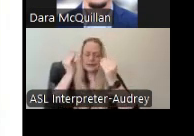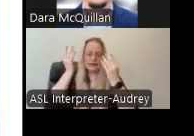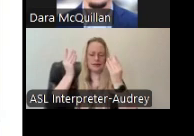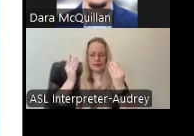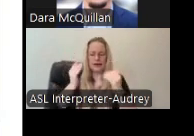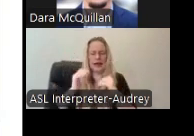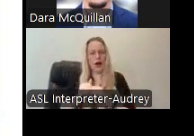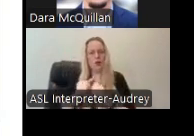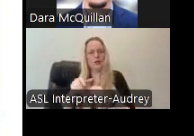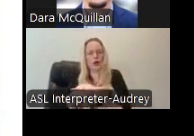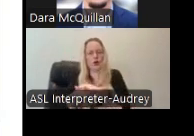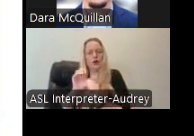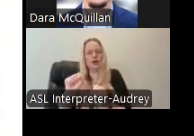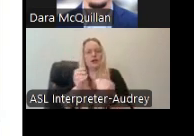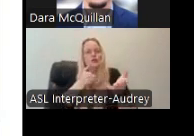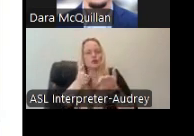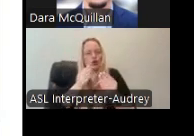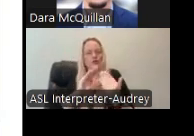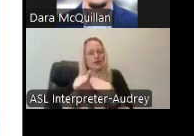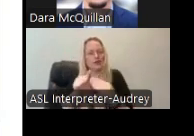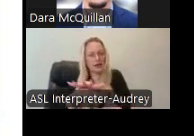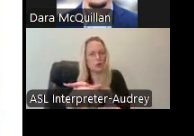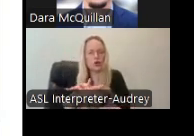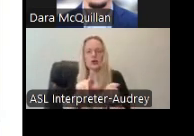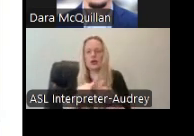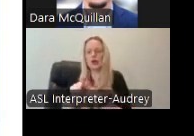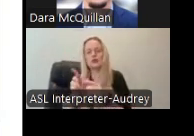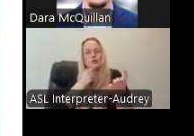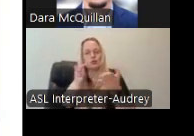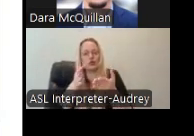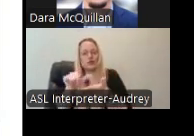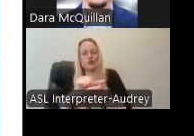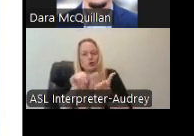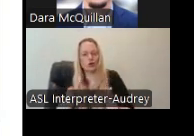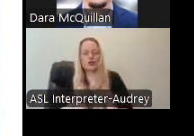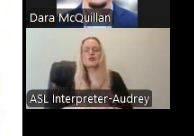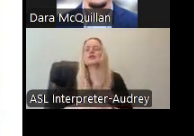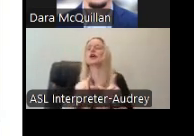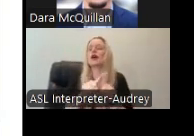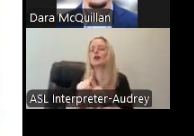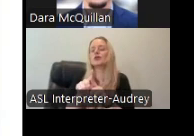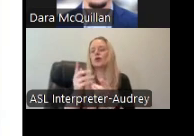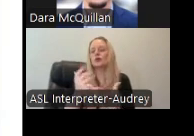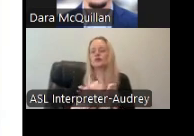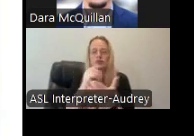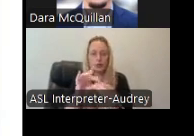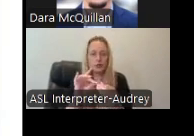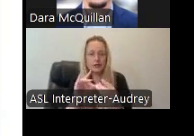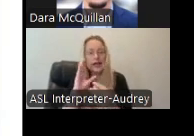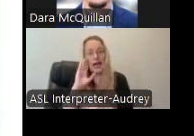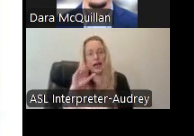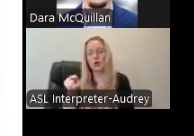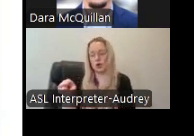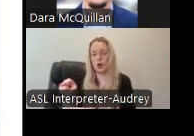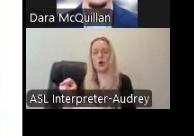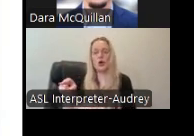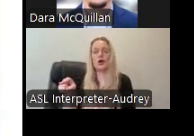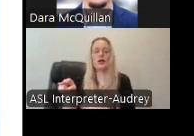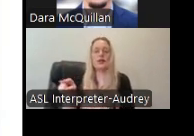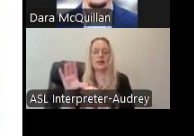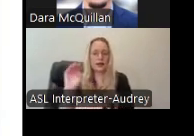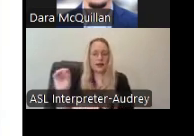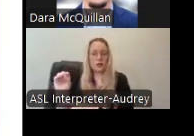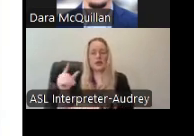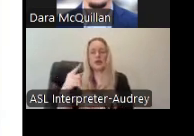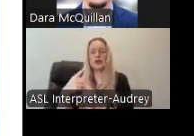serve the neighborhood and New Yorkers. And I also want to say that I know Silverstein Properties from the work that they've